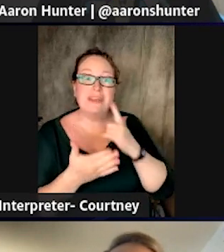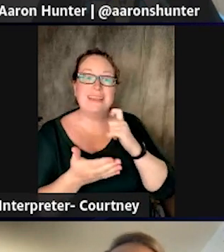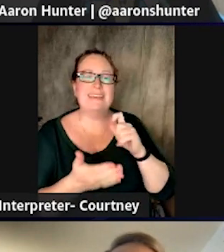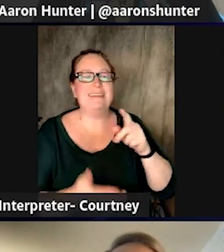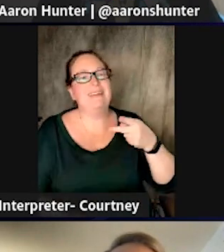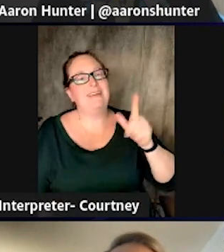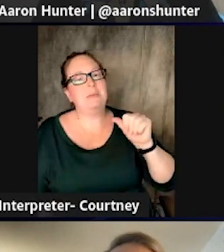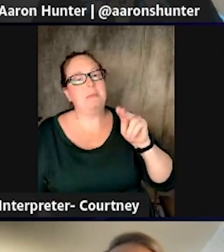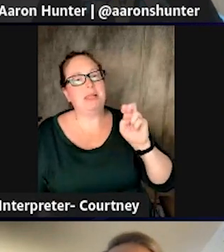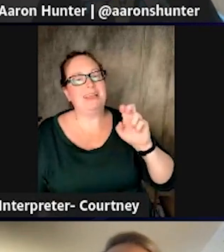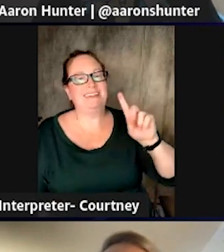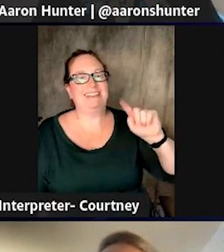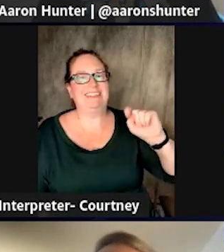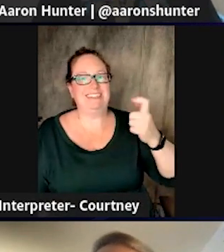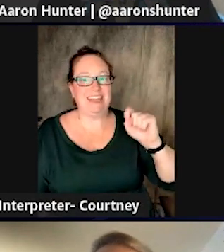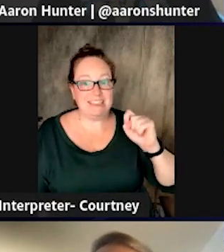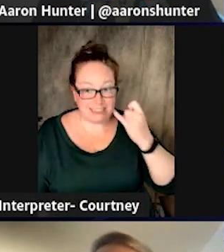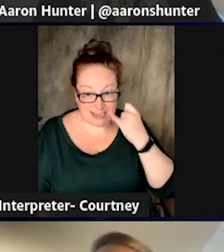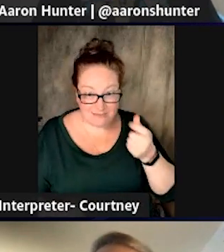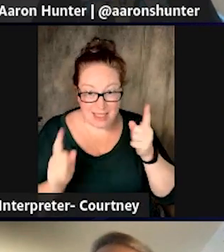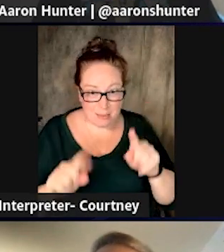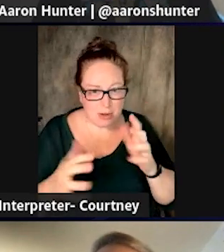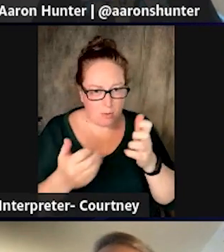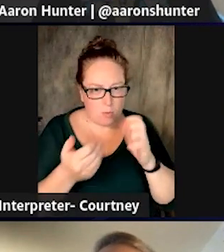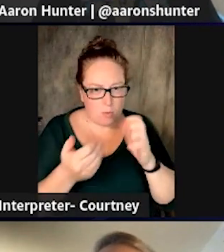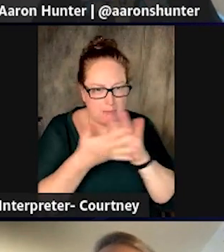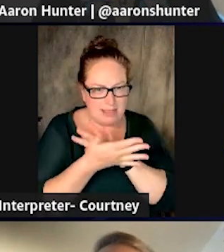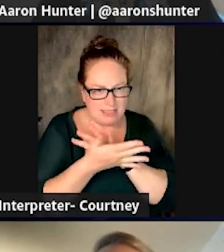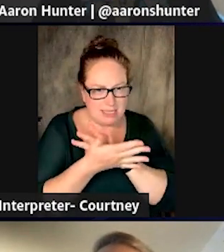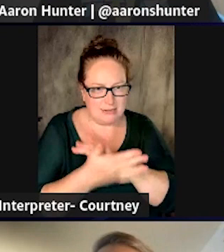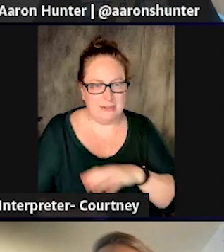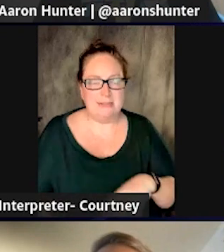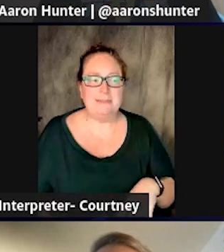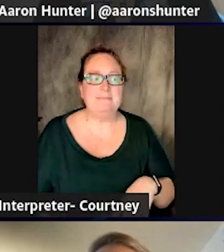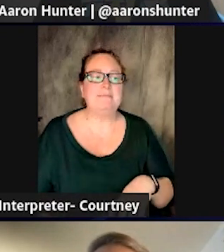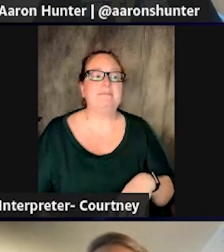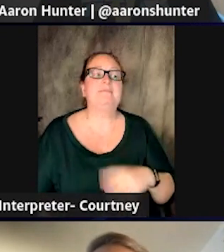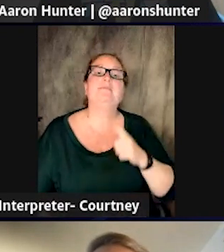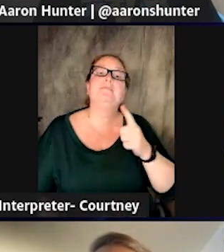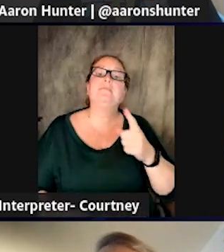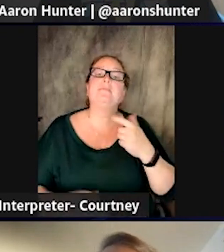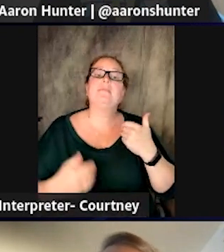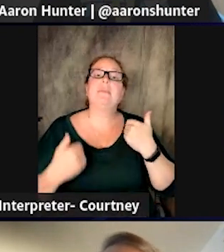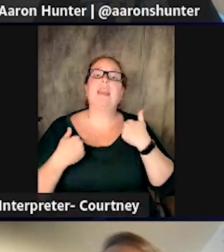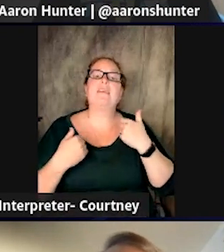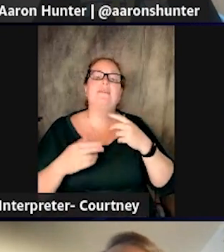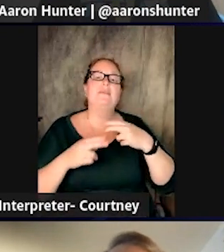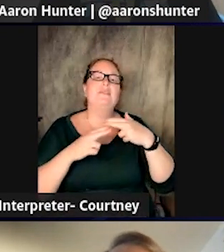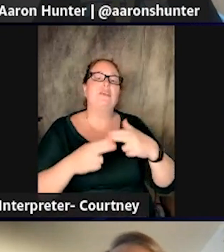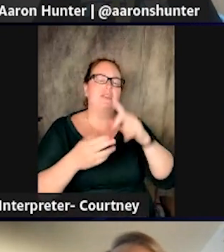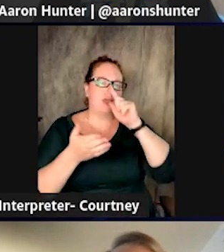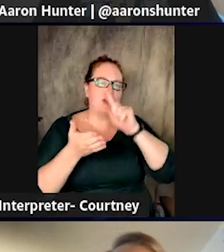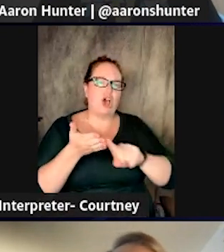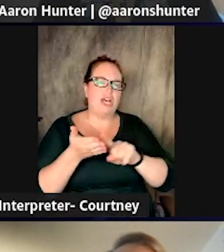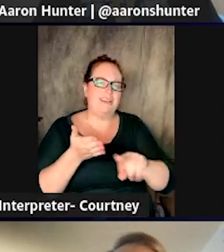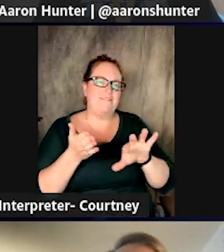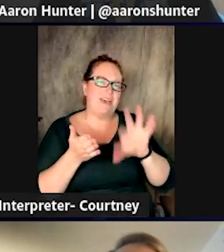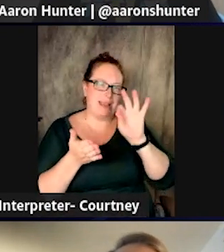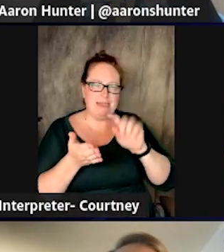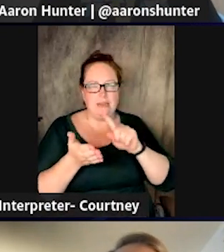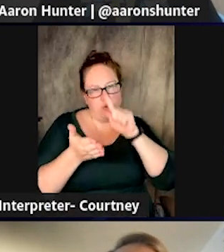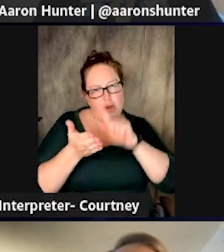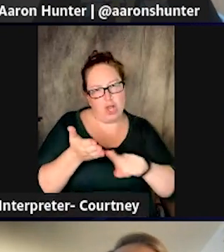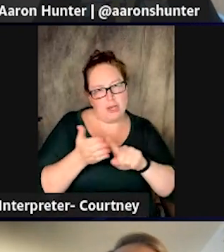it has, I want to mask it. And as Mahir mentioned, we have what's known as an audit finding or an audit report. You can think of this as